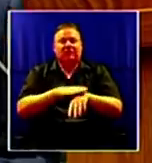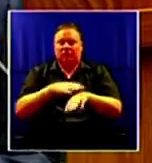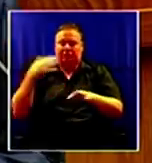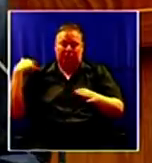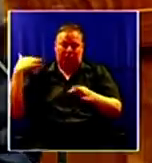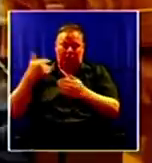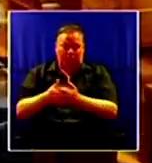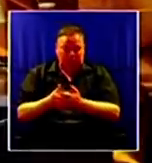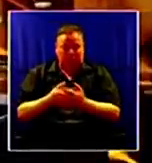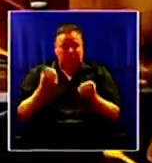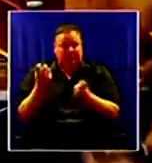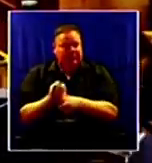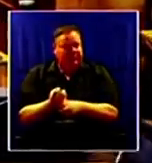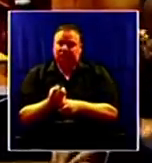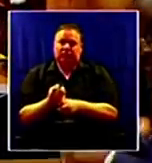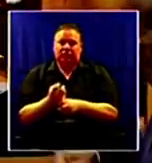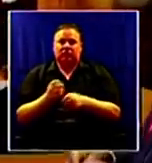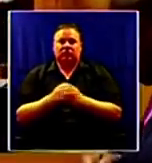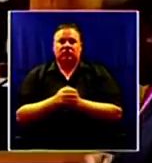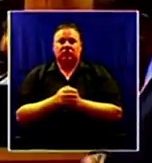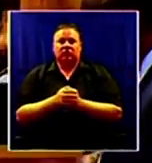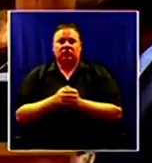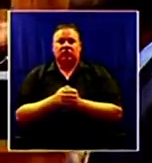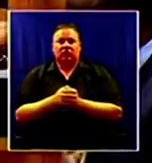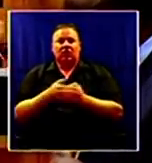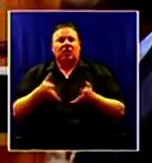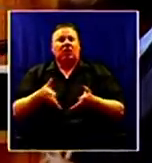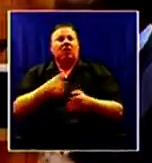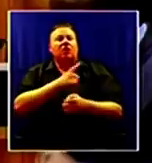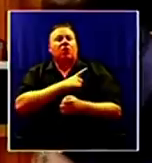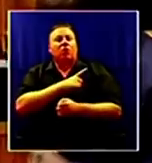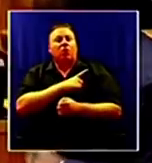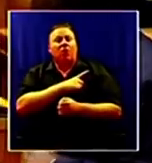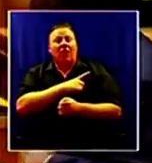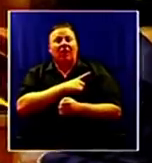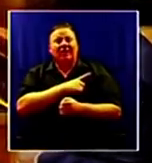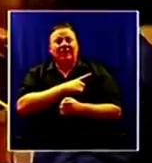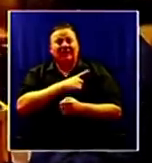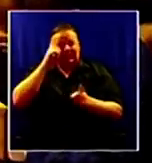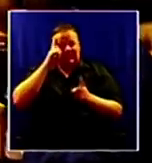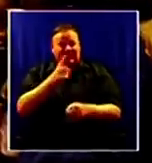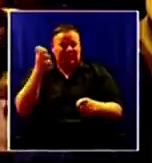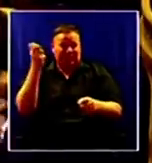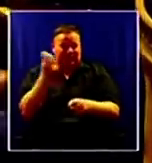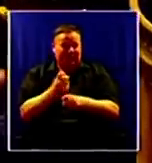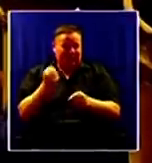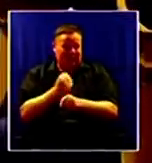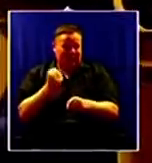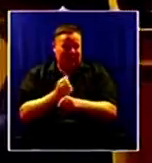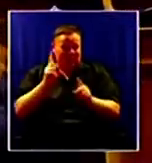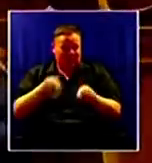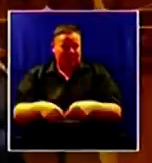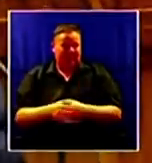decision. But we're here precisely because we want to make difficult decisions. If you want to make